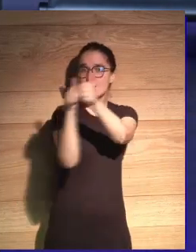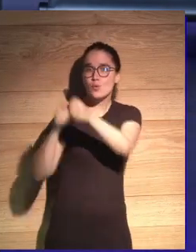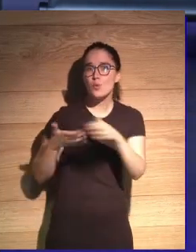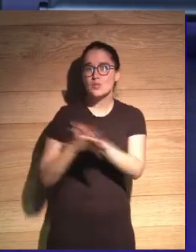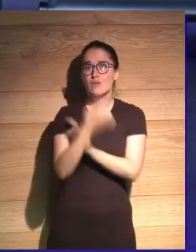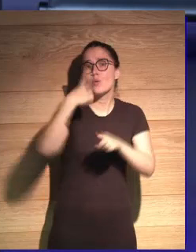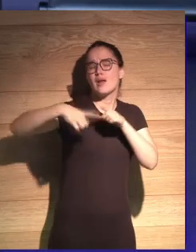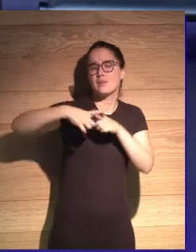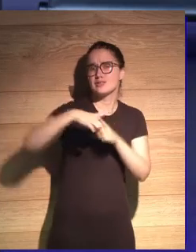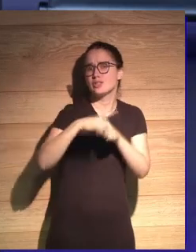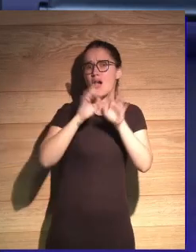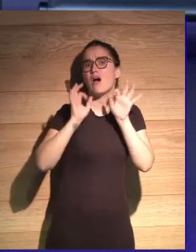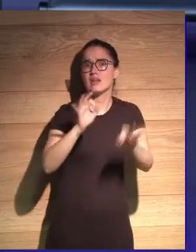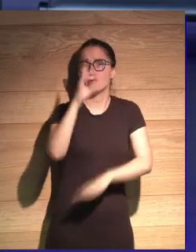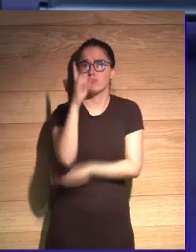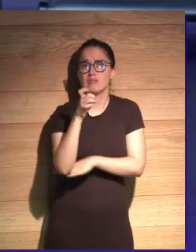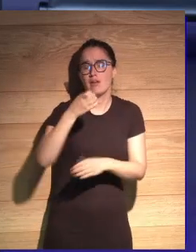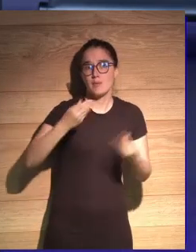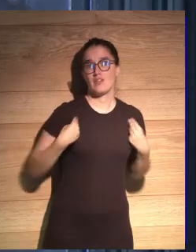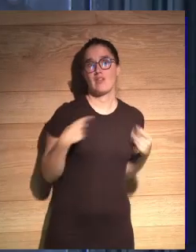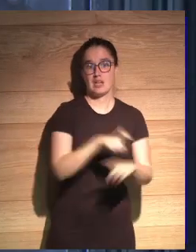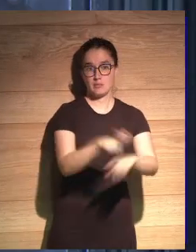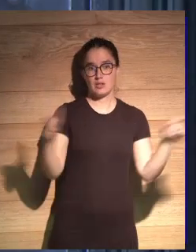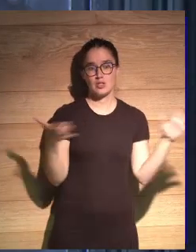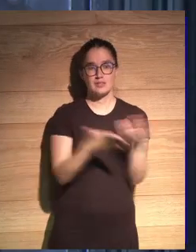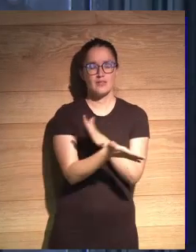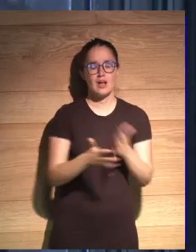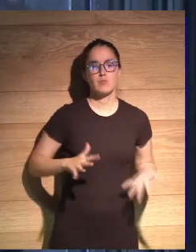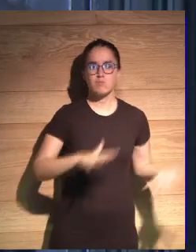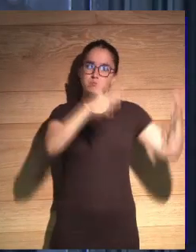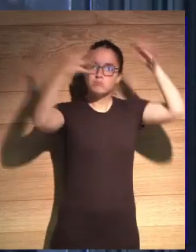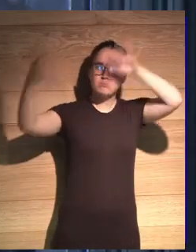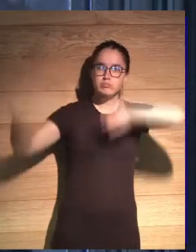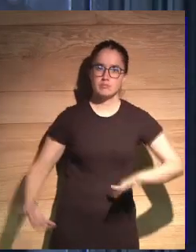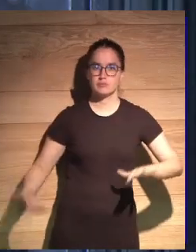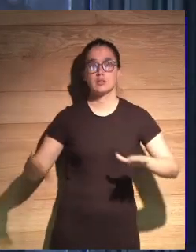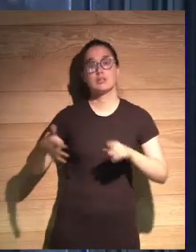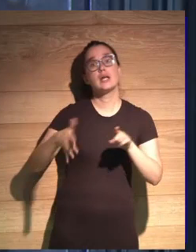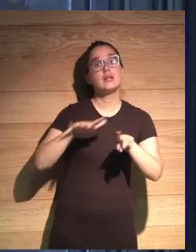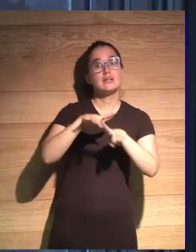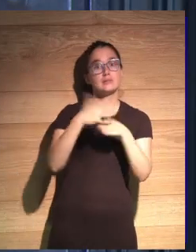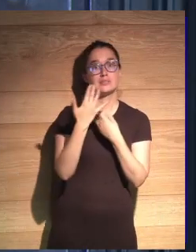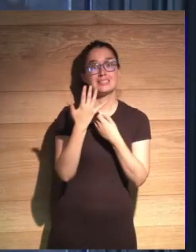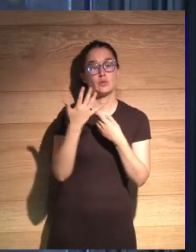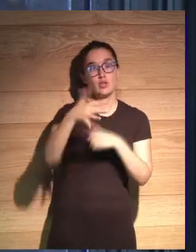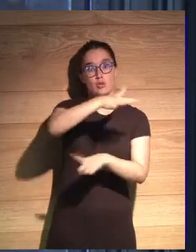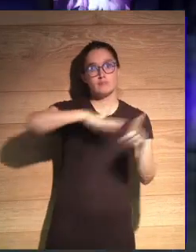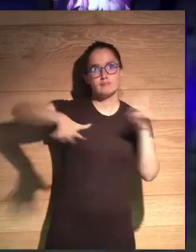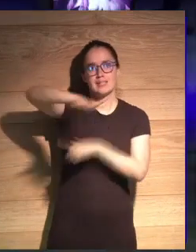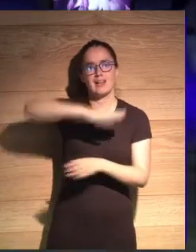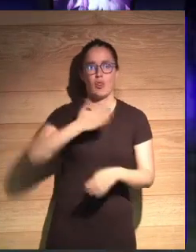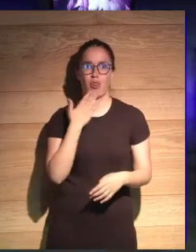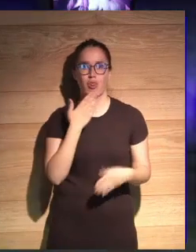Ohio to Osaka, video games have become a central element in the lives of people, and this is a tectonic